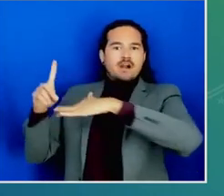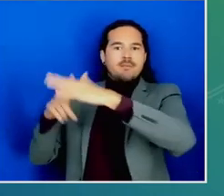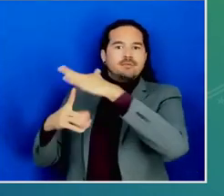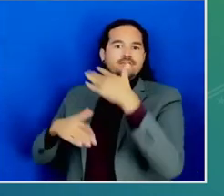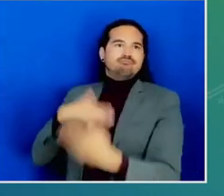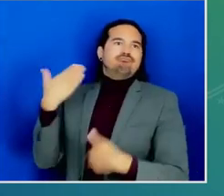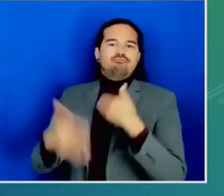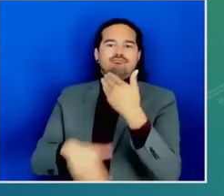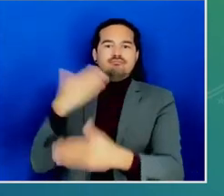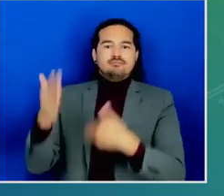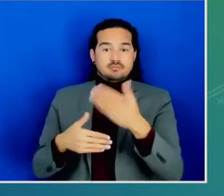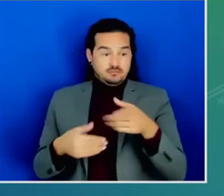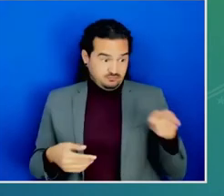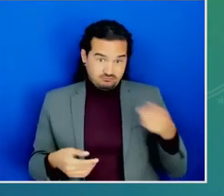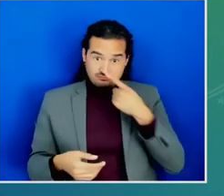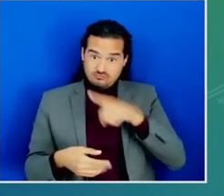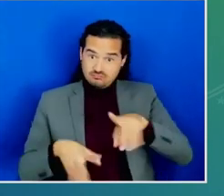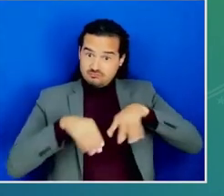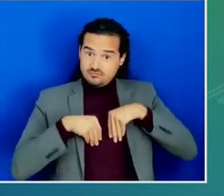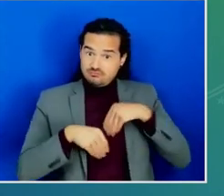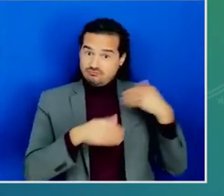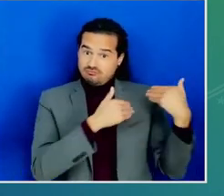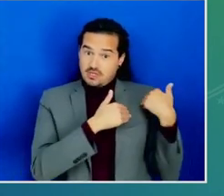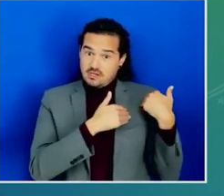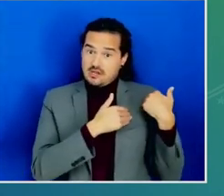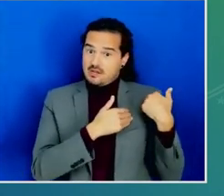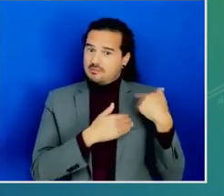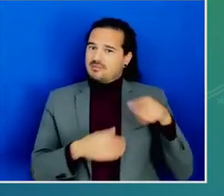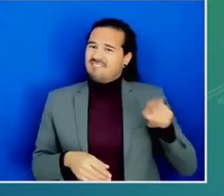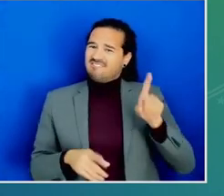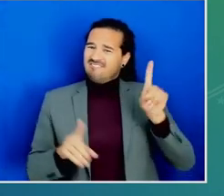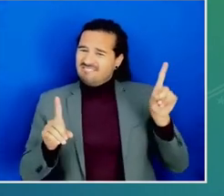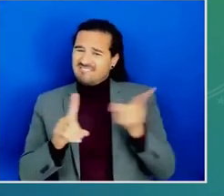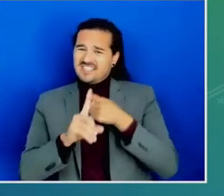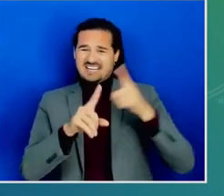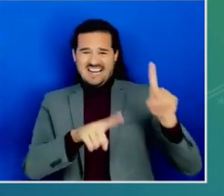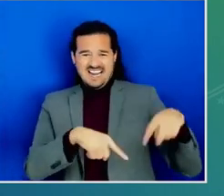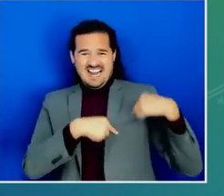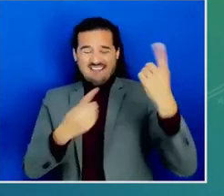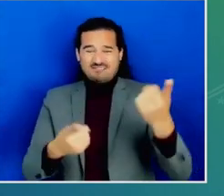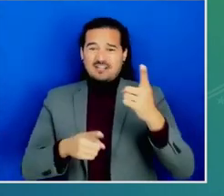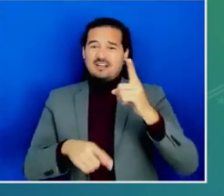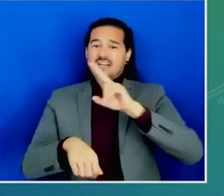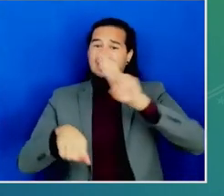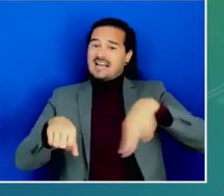I wasn't sure she was going to do it, but the first ever national climate advisor